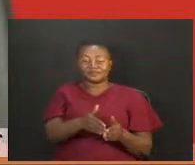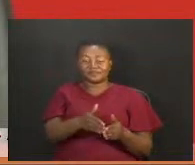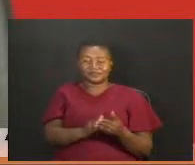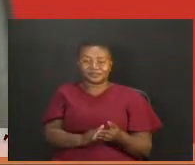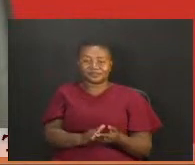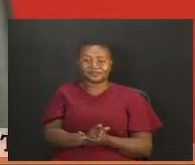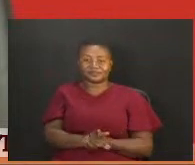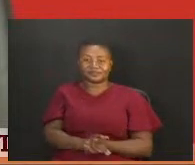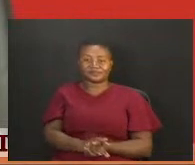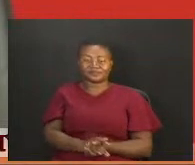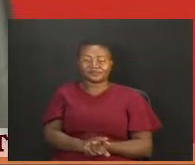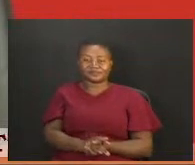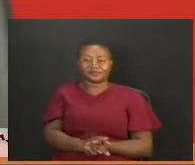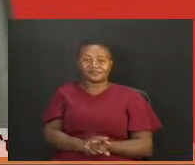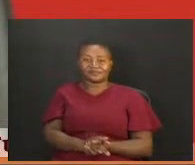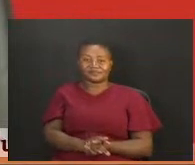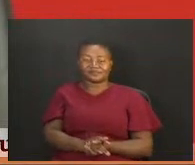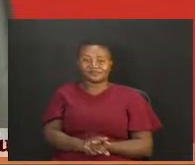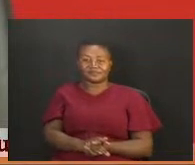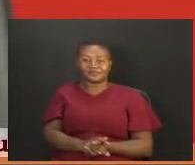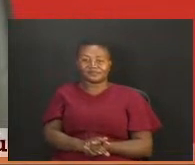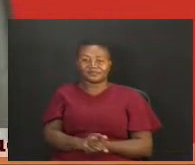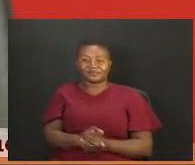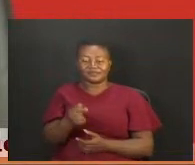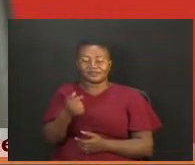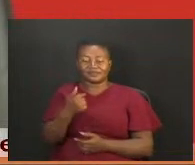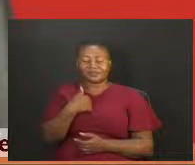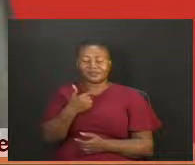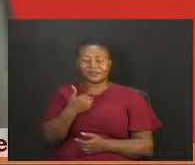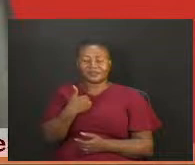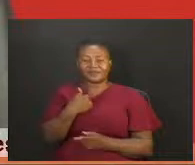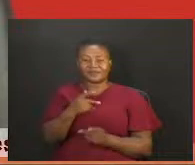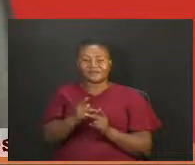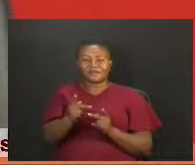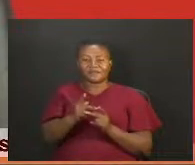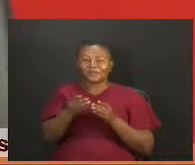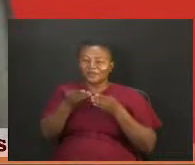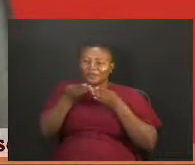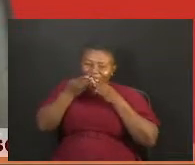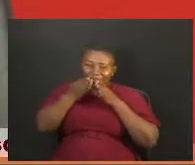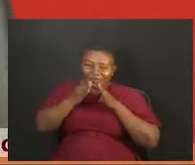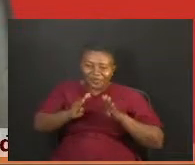Speaker, I have a very peaceful caucus.